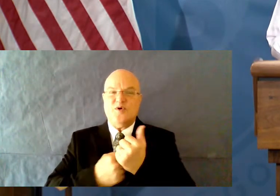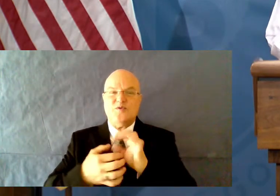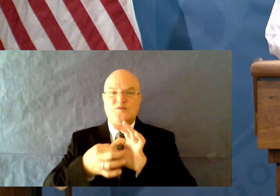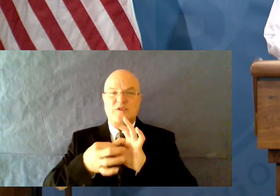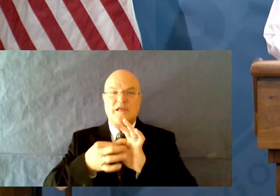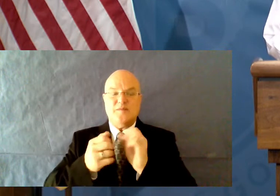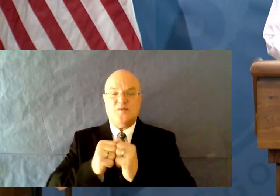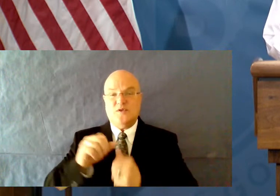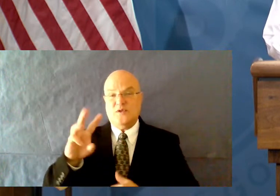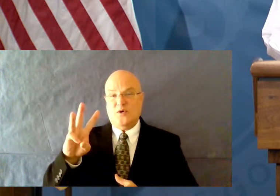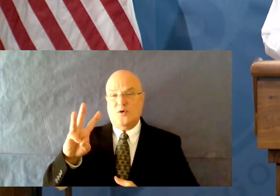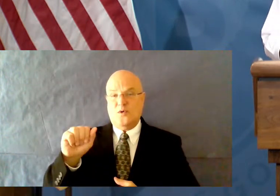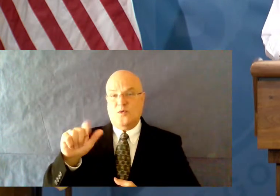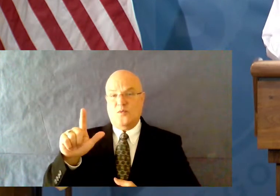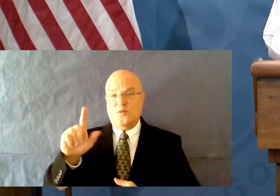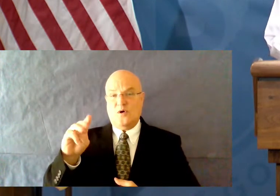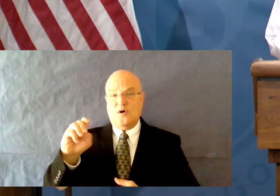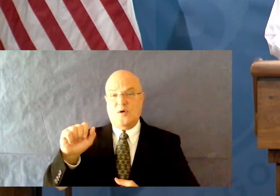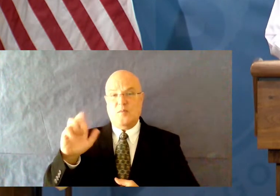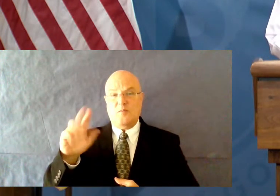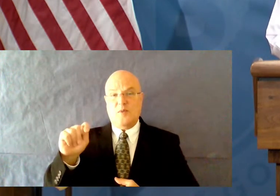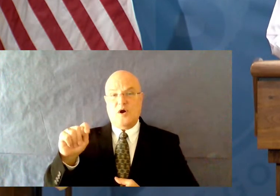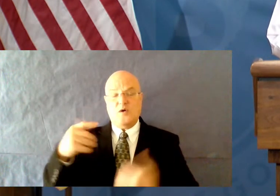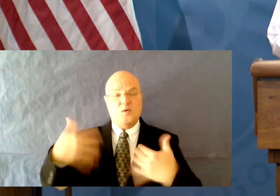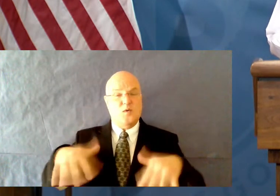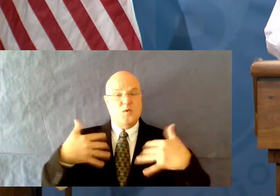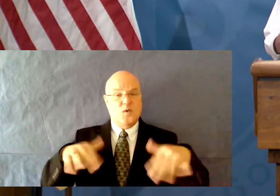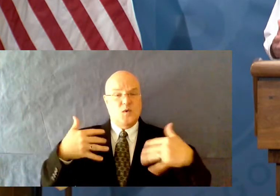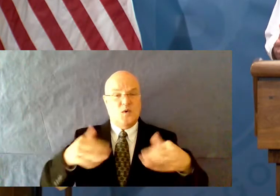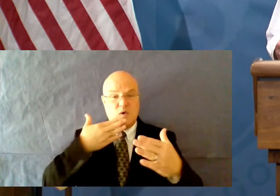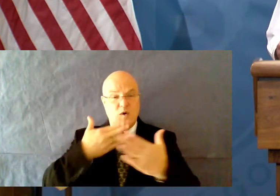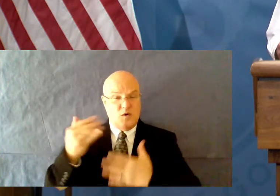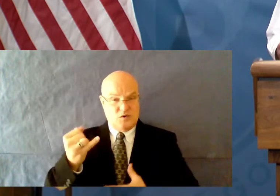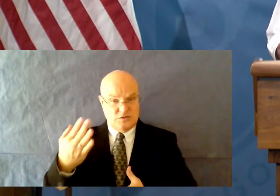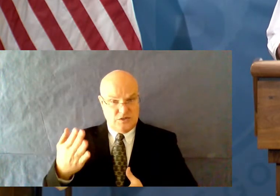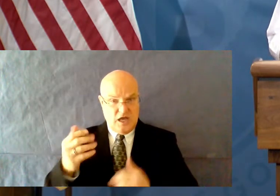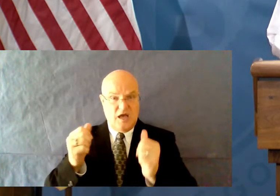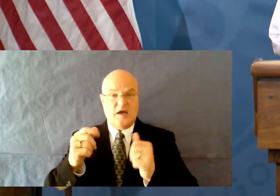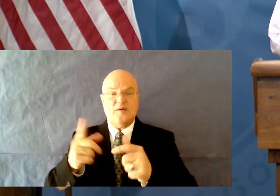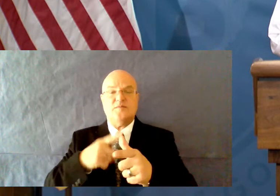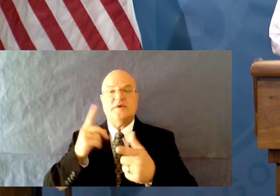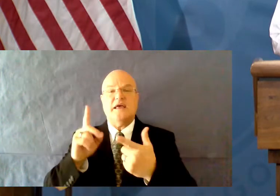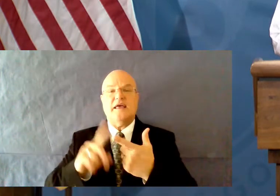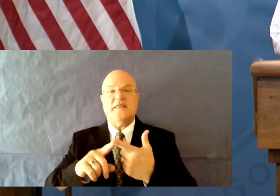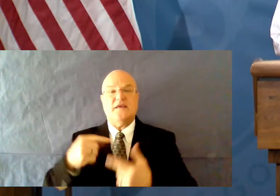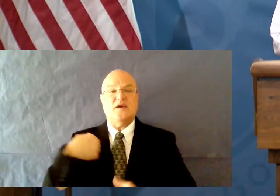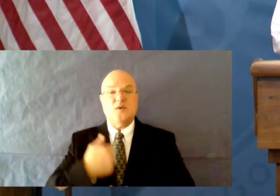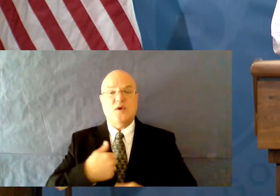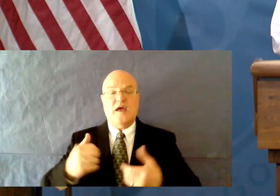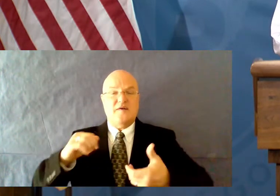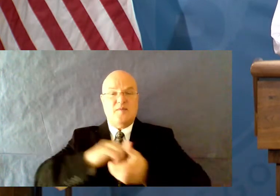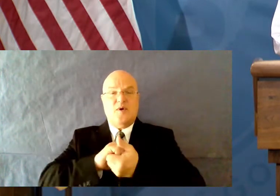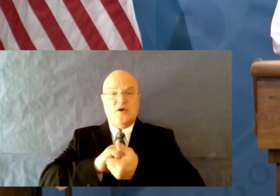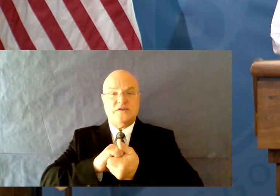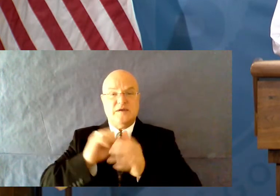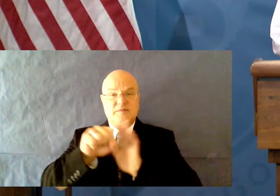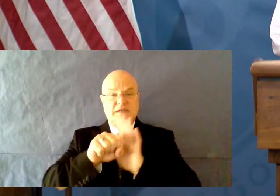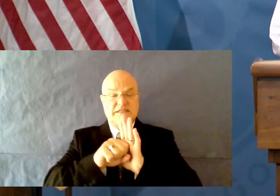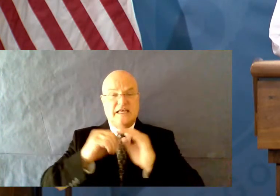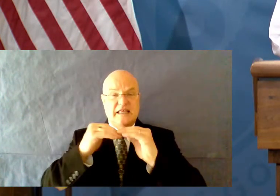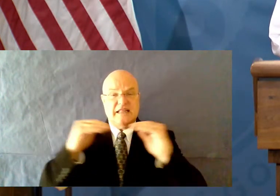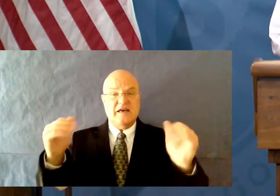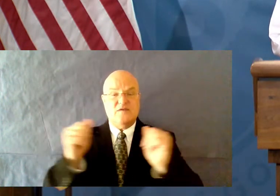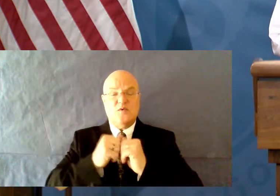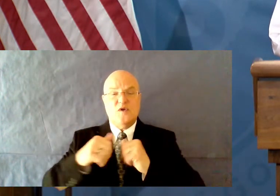with Walmart because they're doing a good job and then we have the partnership at the state level with our local